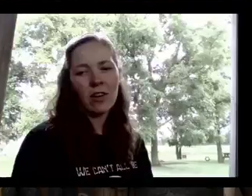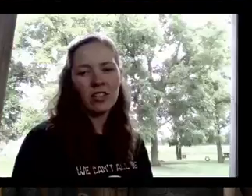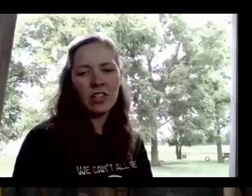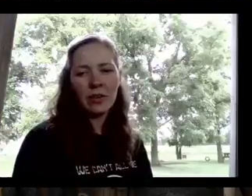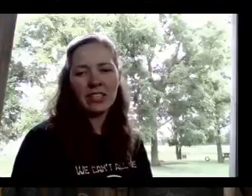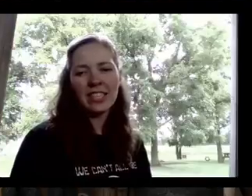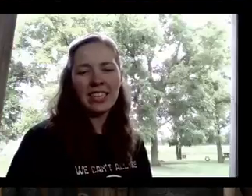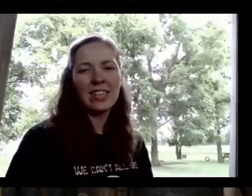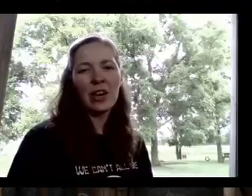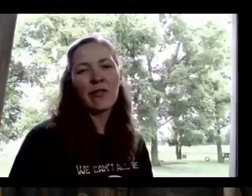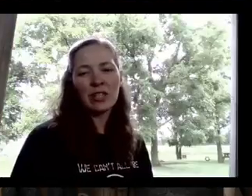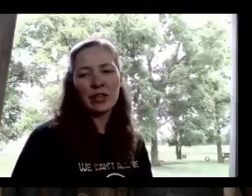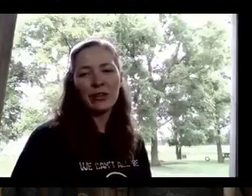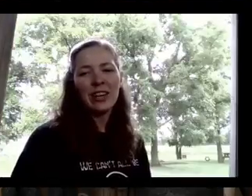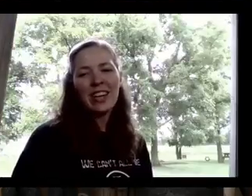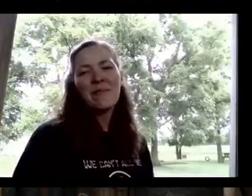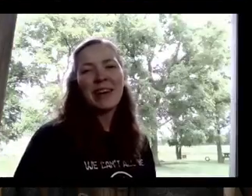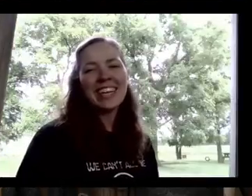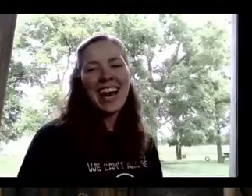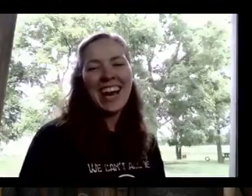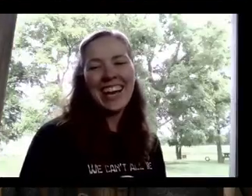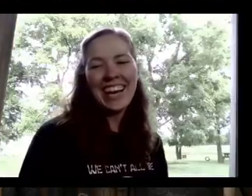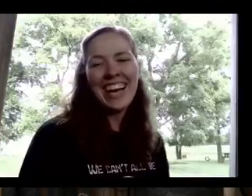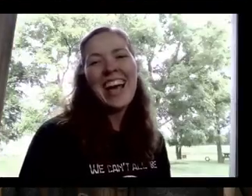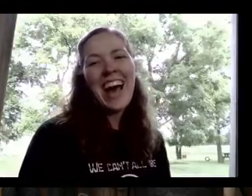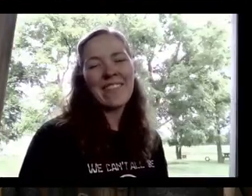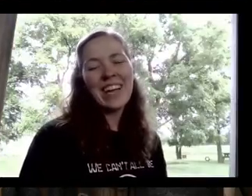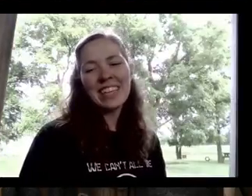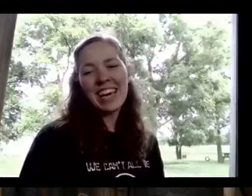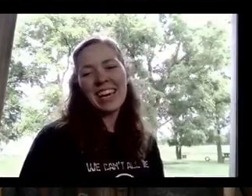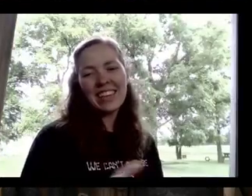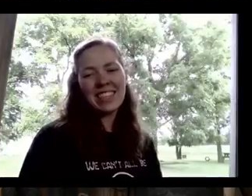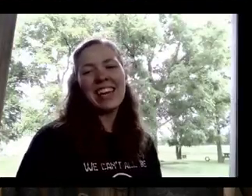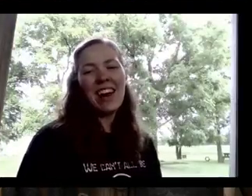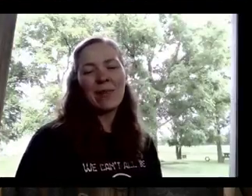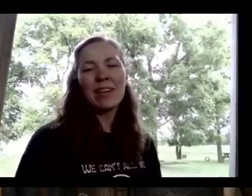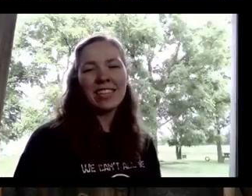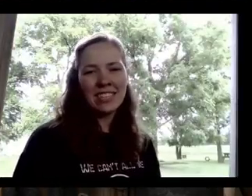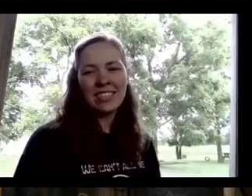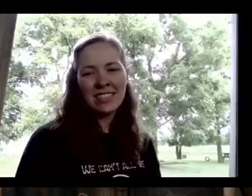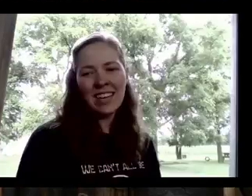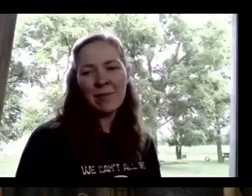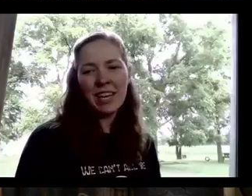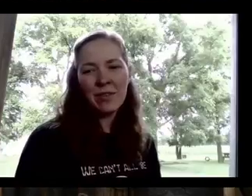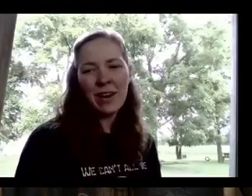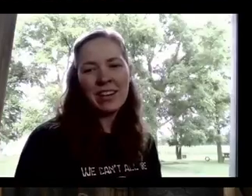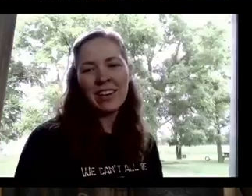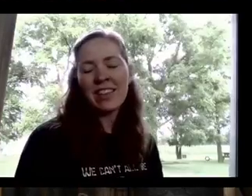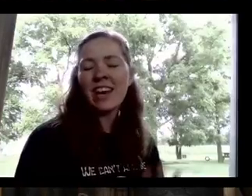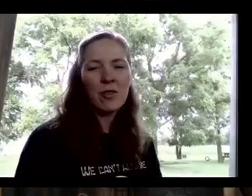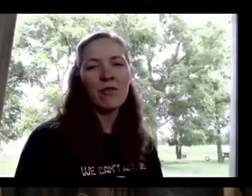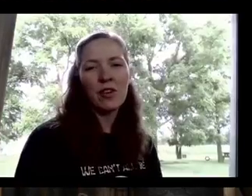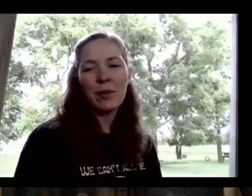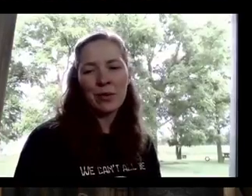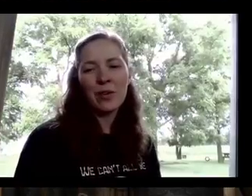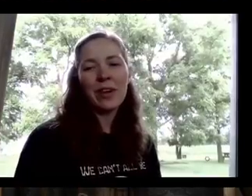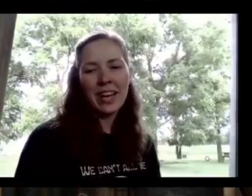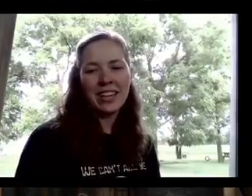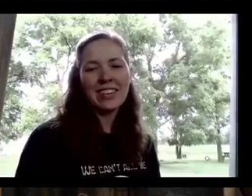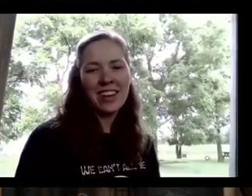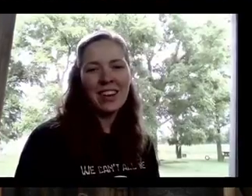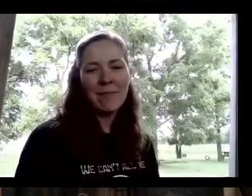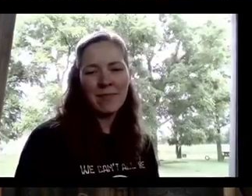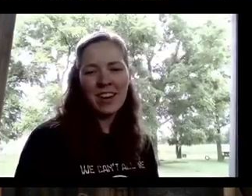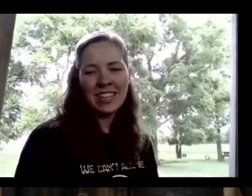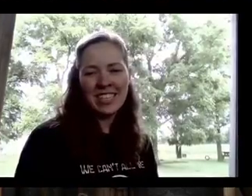since March, so it was a little overdue. But yeah, yep. I finally sat down, I'm like, it's time to get it written, and then I reviewed it with Roy